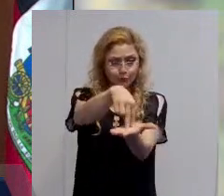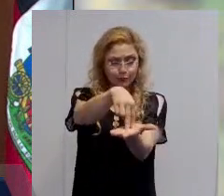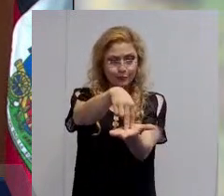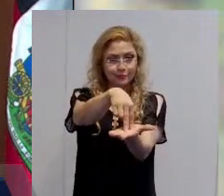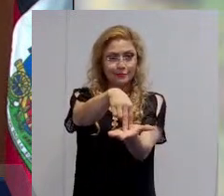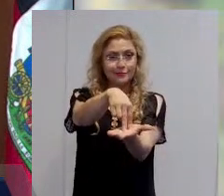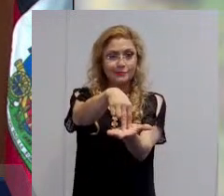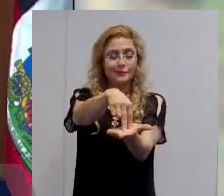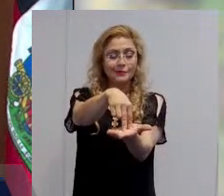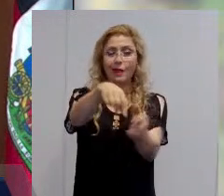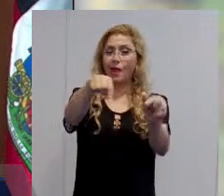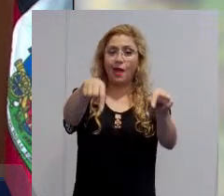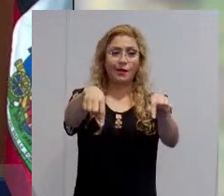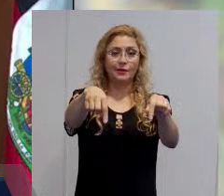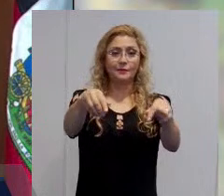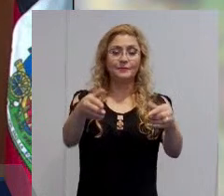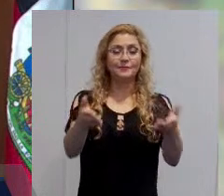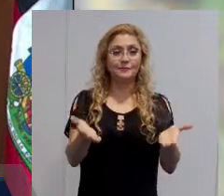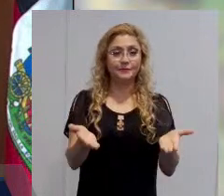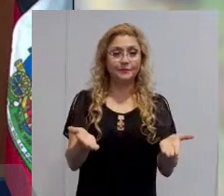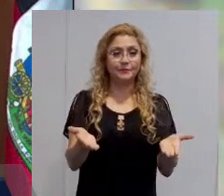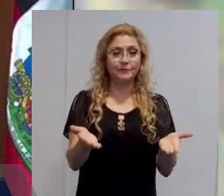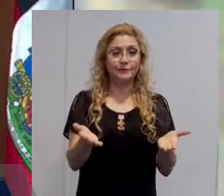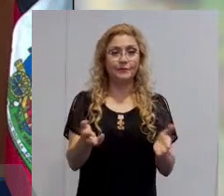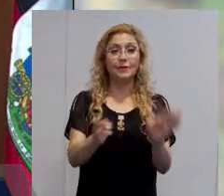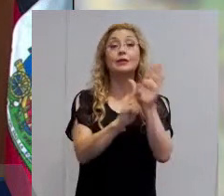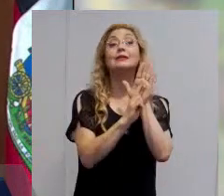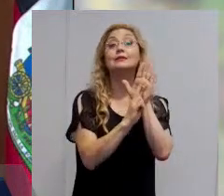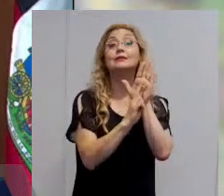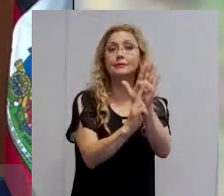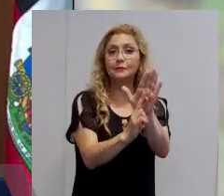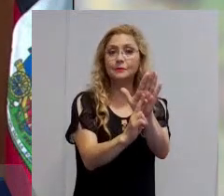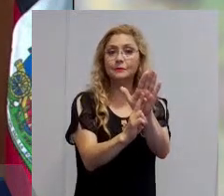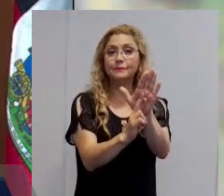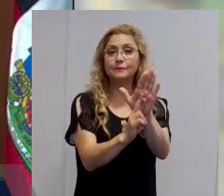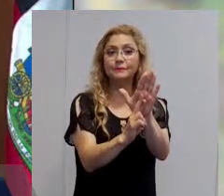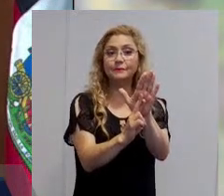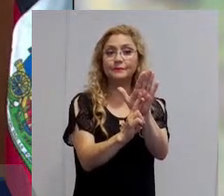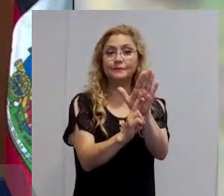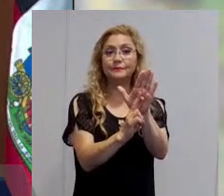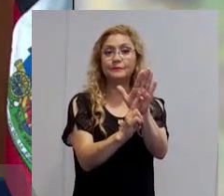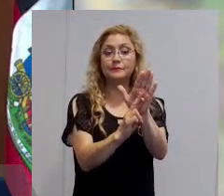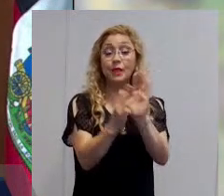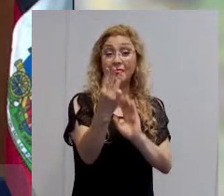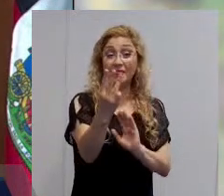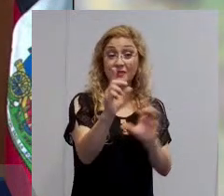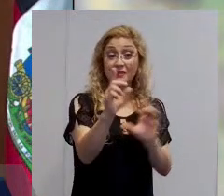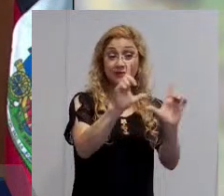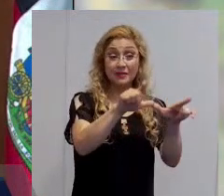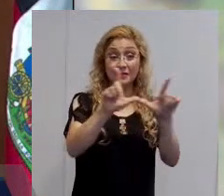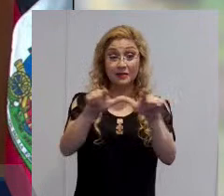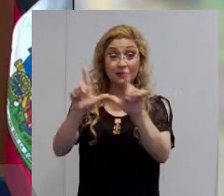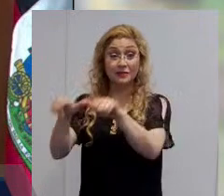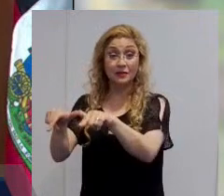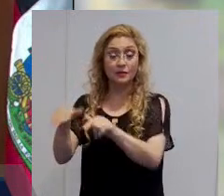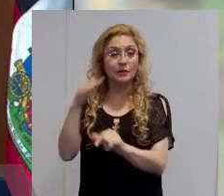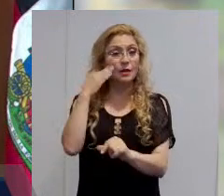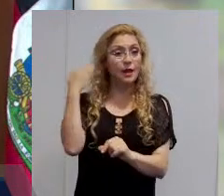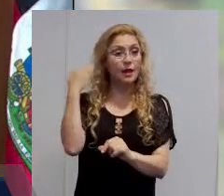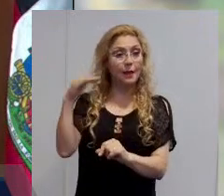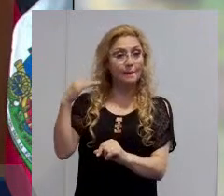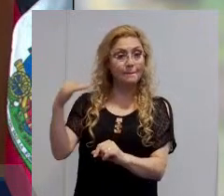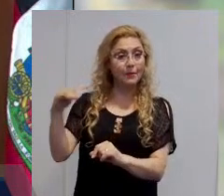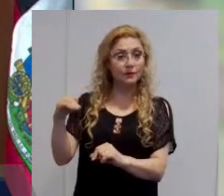one here sitting on a chair, representing three so very